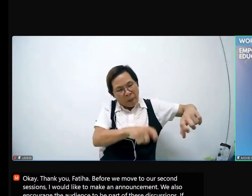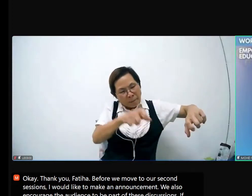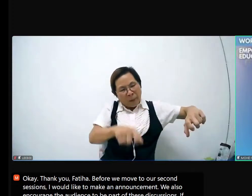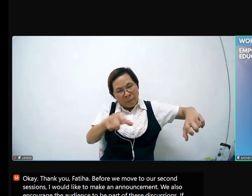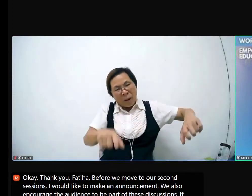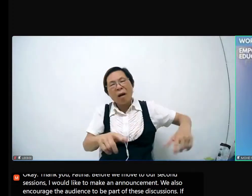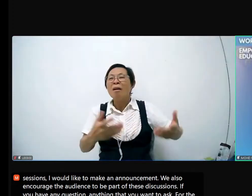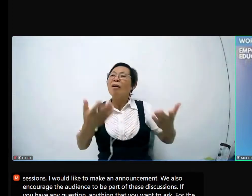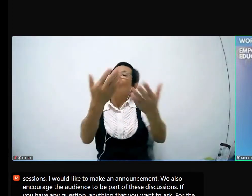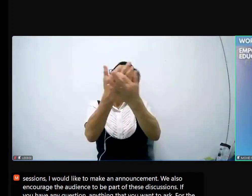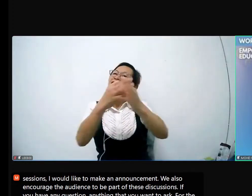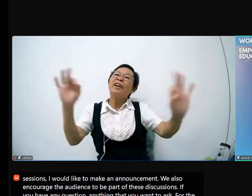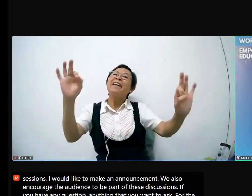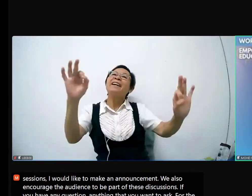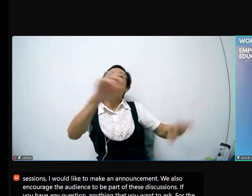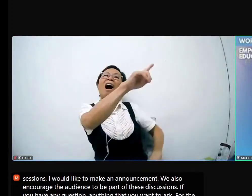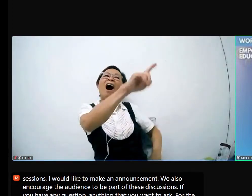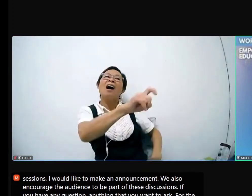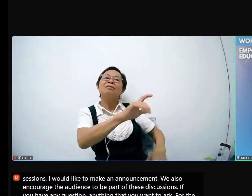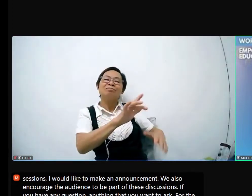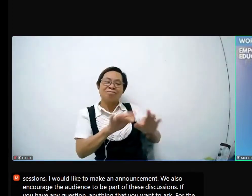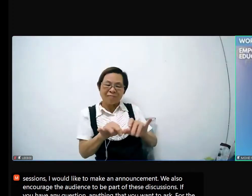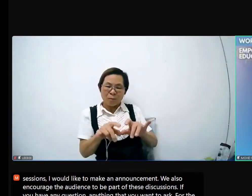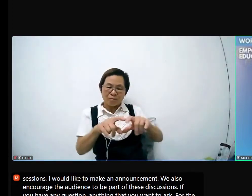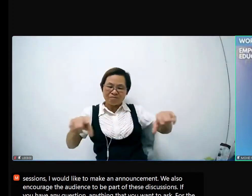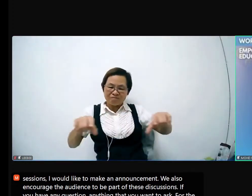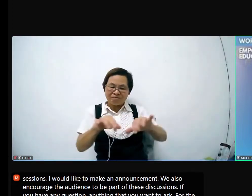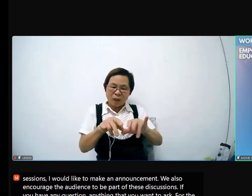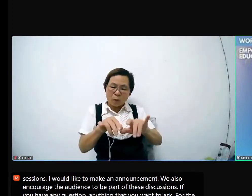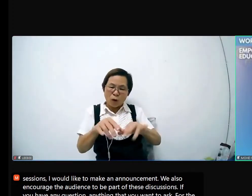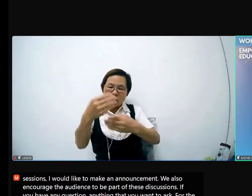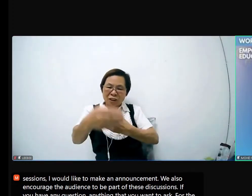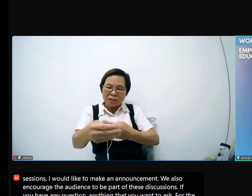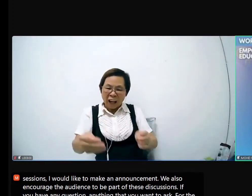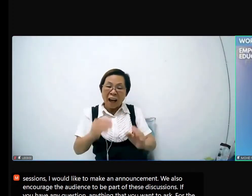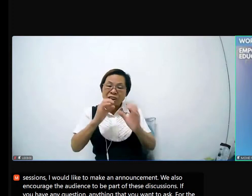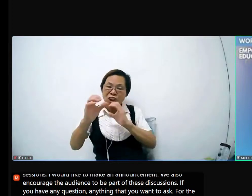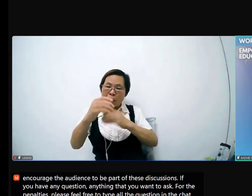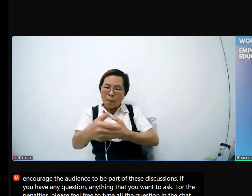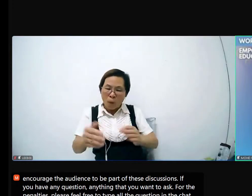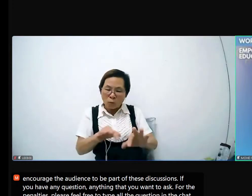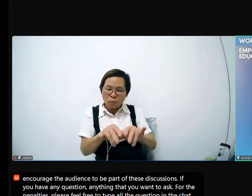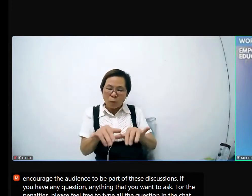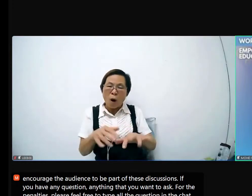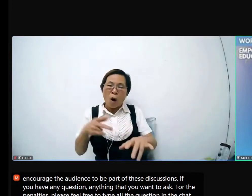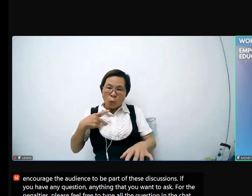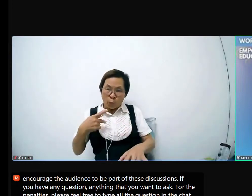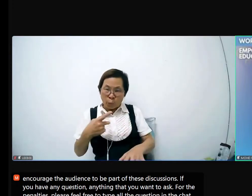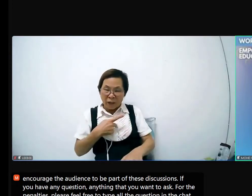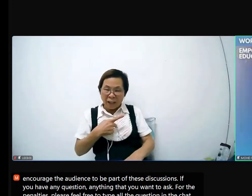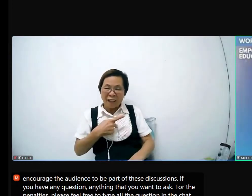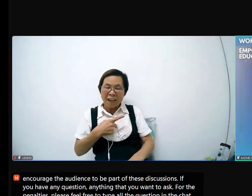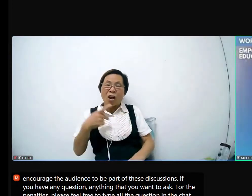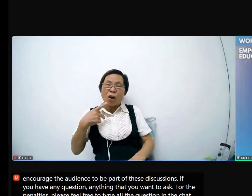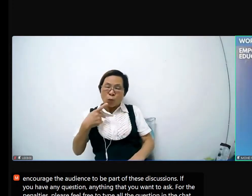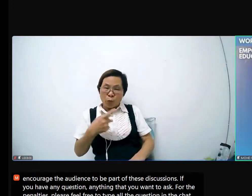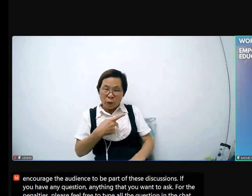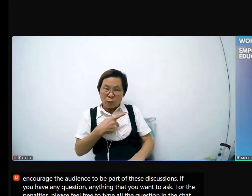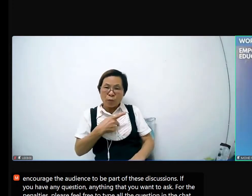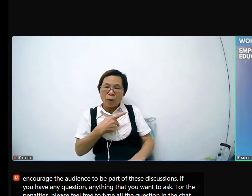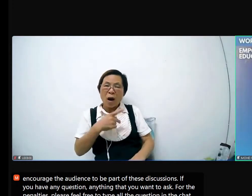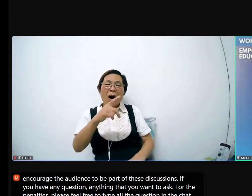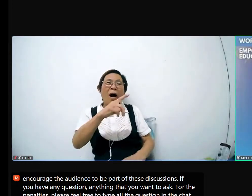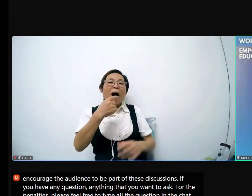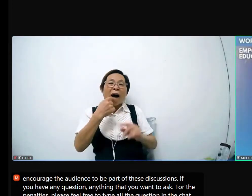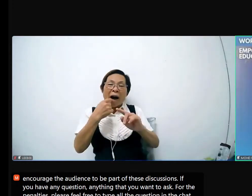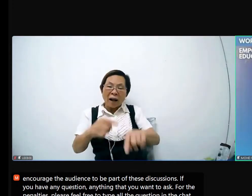feel free to type all the question in the chat box. We will address as many as possible